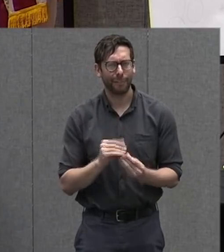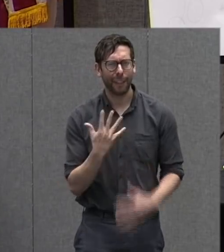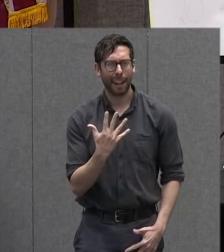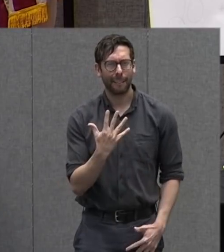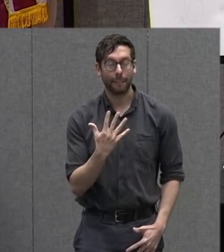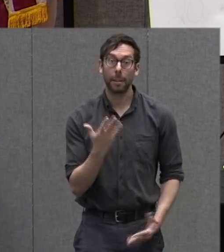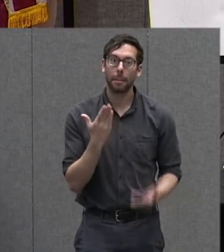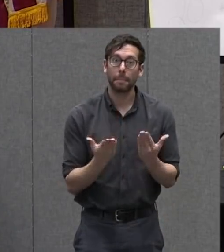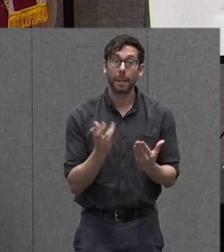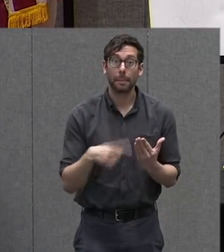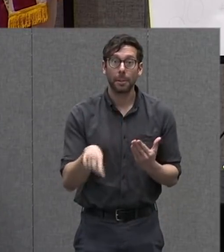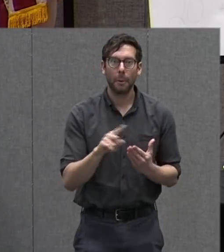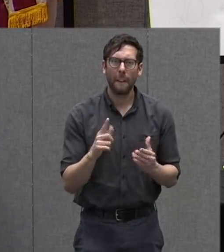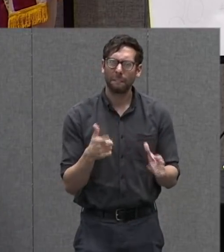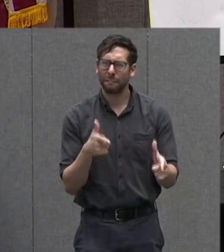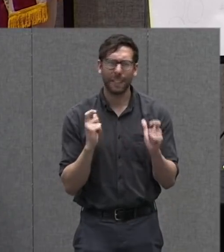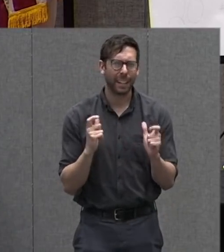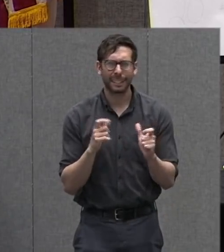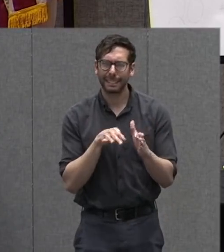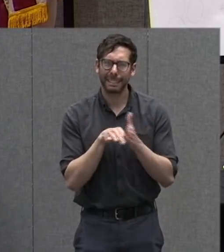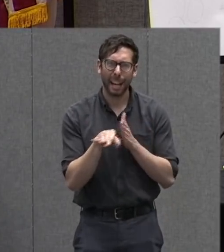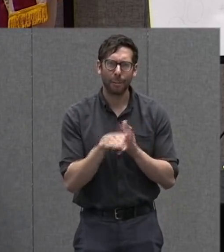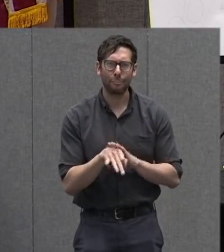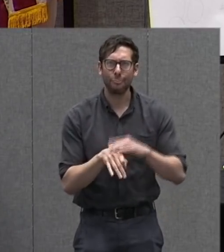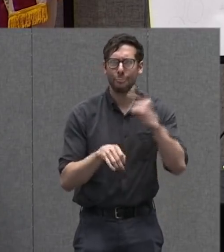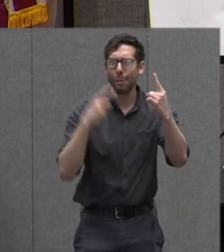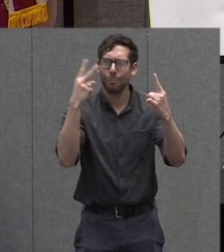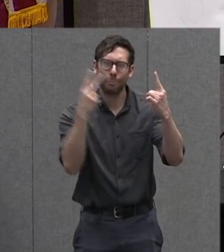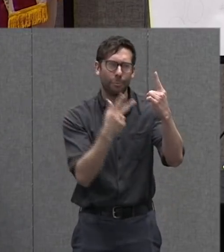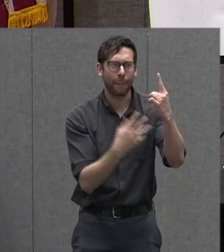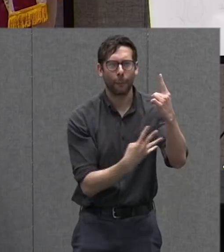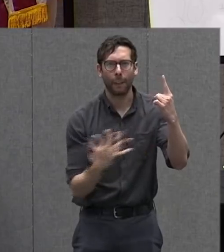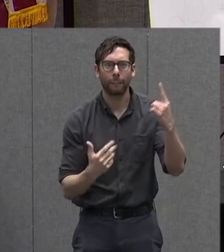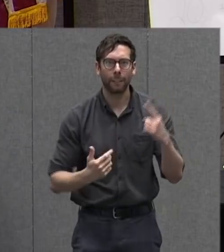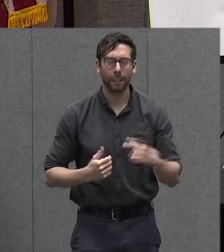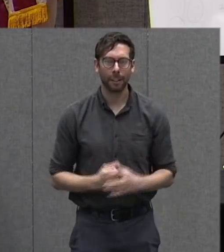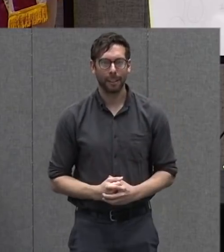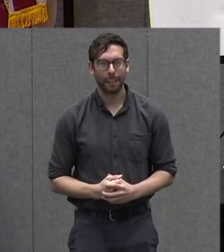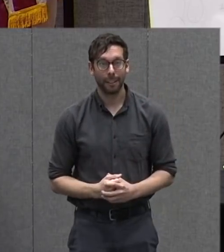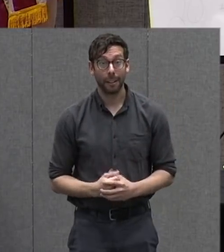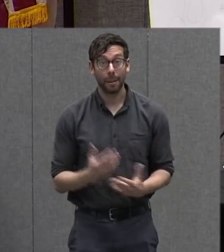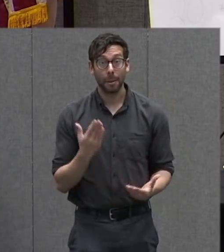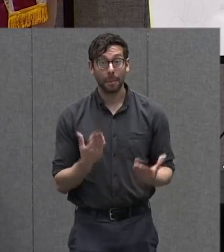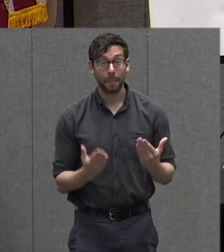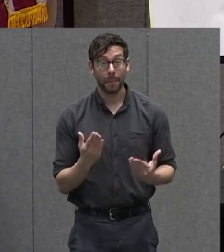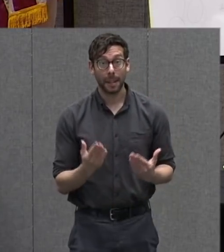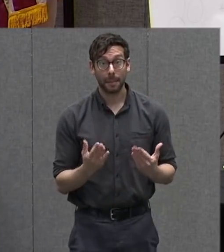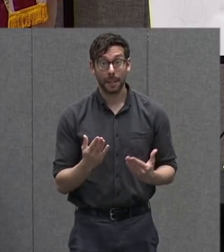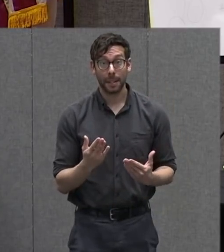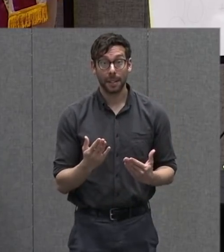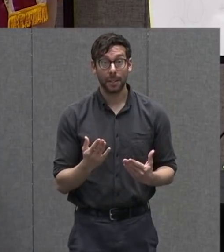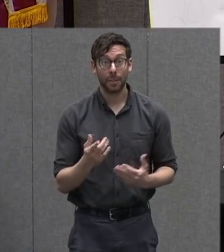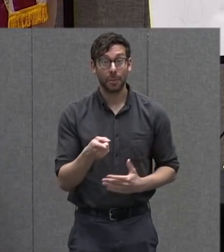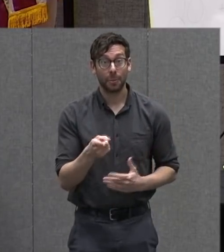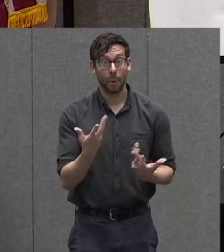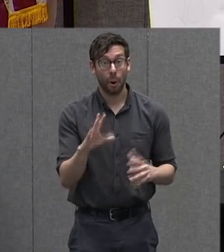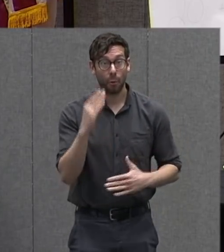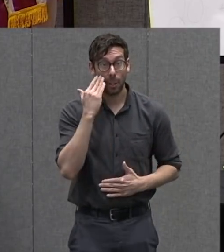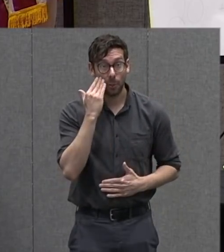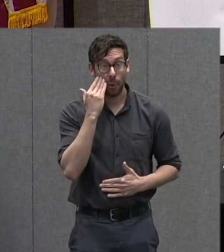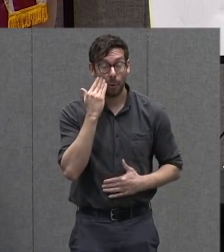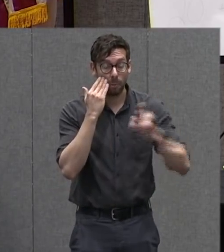really fast by ones. Or maybe you knew that 1, 2, 3, 4, and one more would